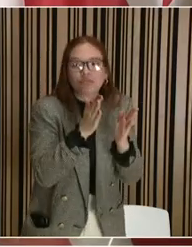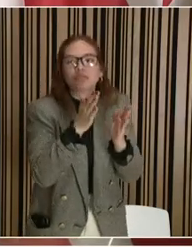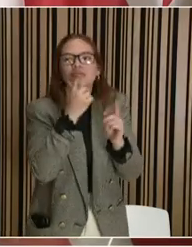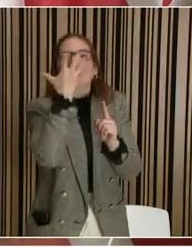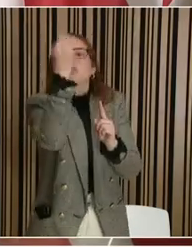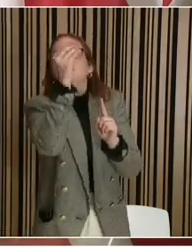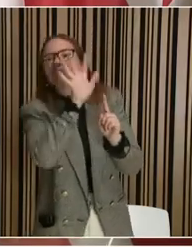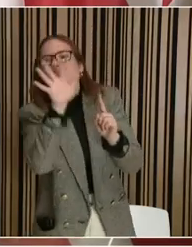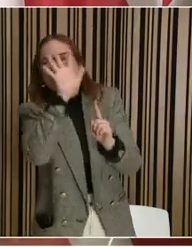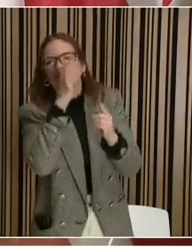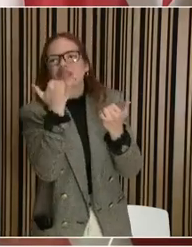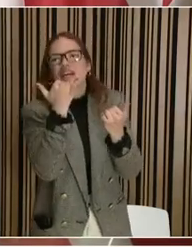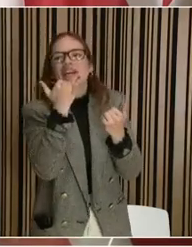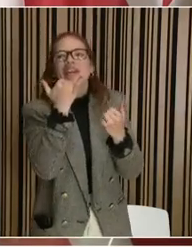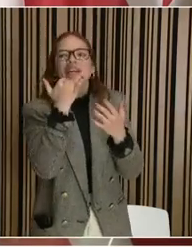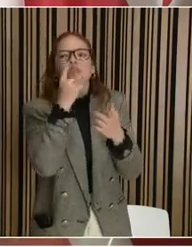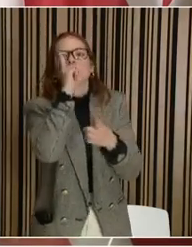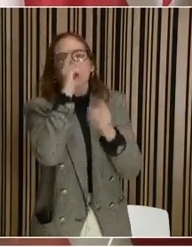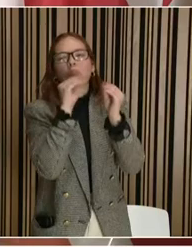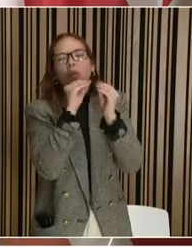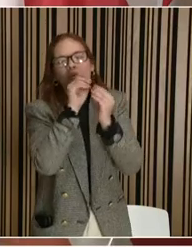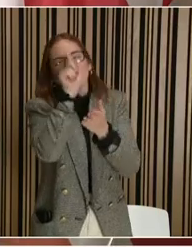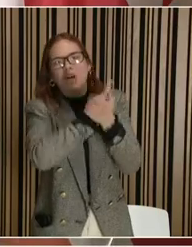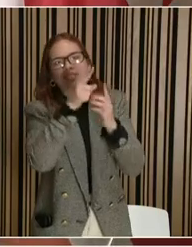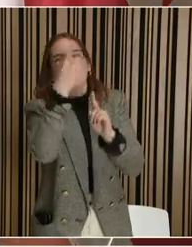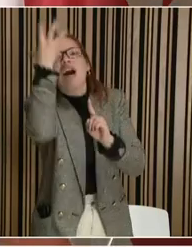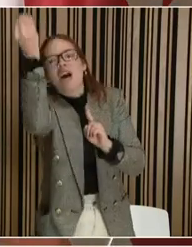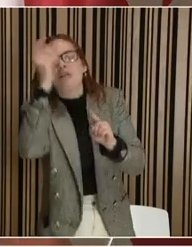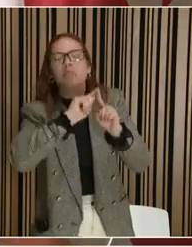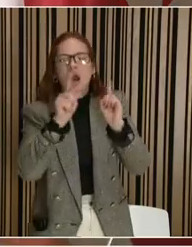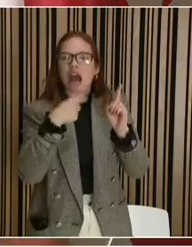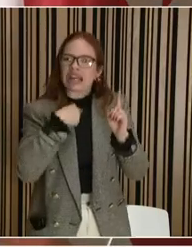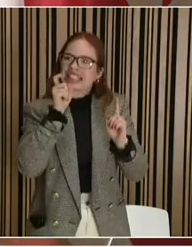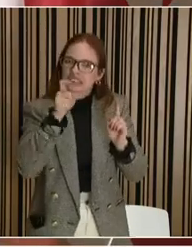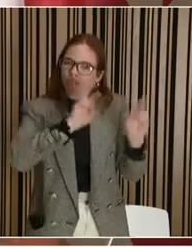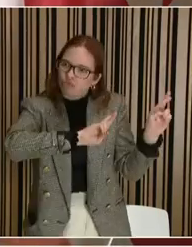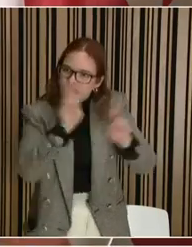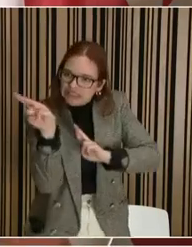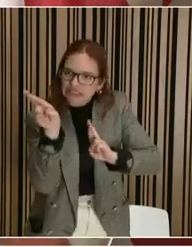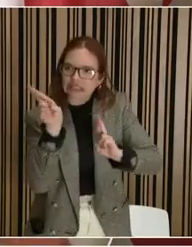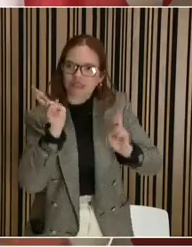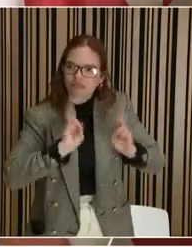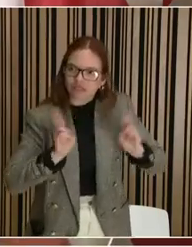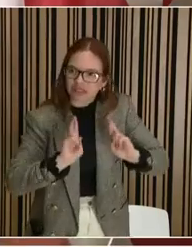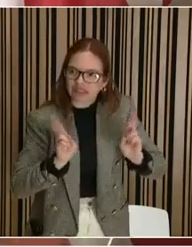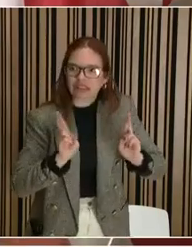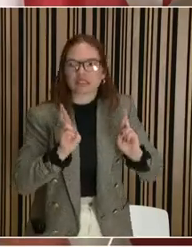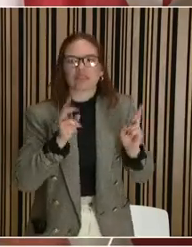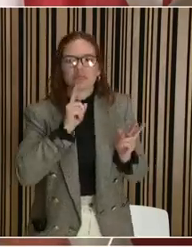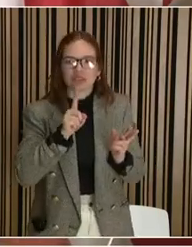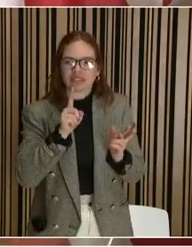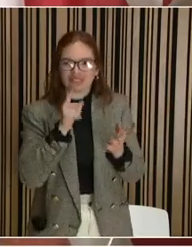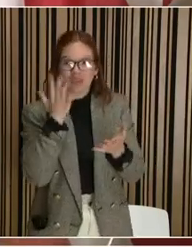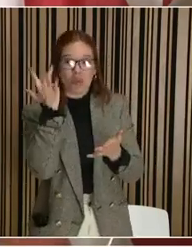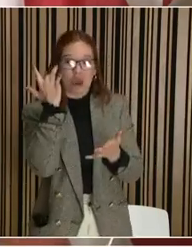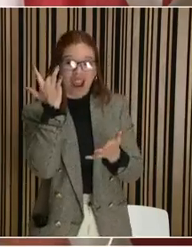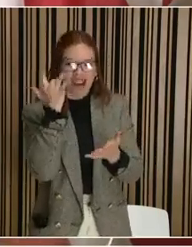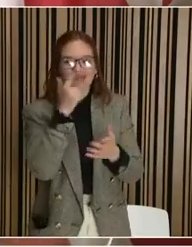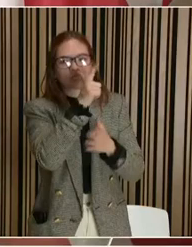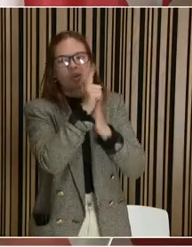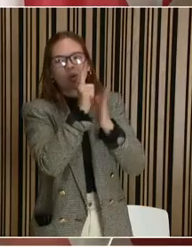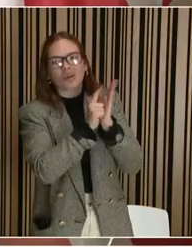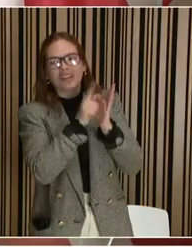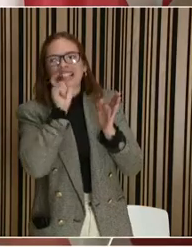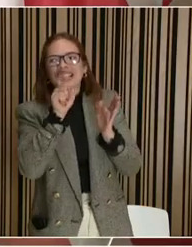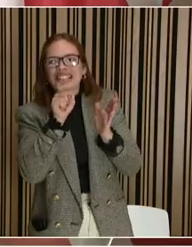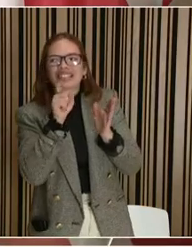for another week. We were ready right from the beginning to do it, and it was just delayed a week. So we might have an extra week on the back end, but